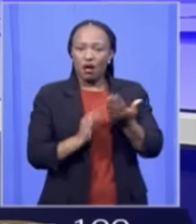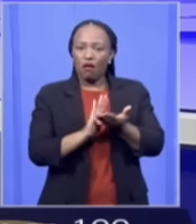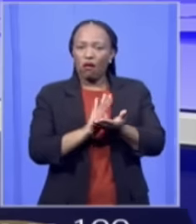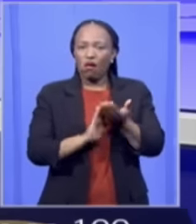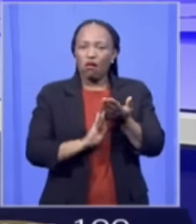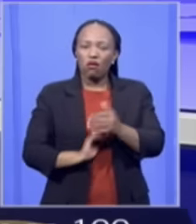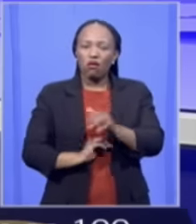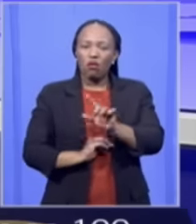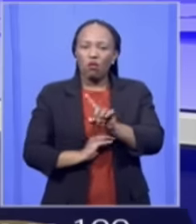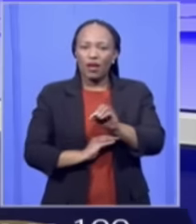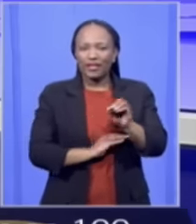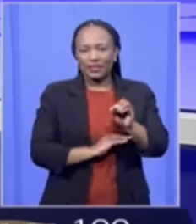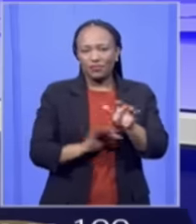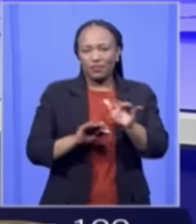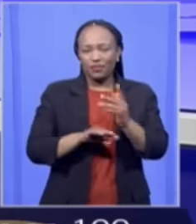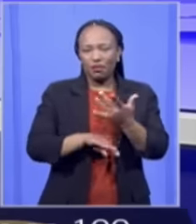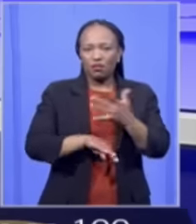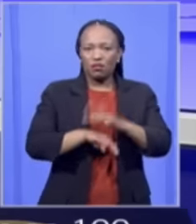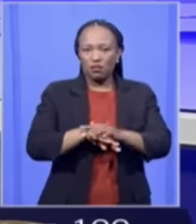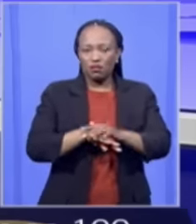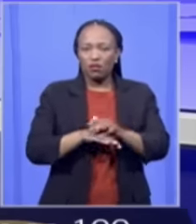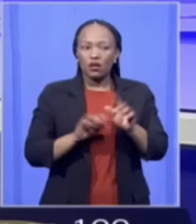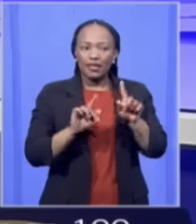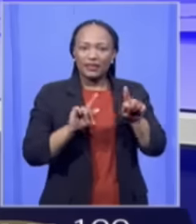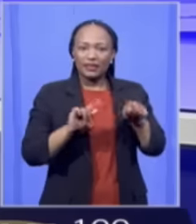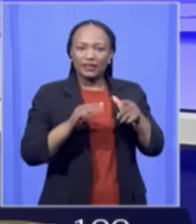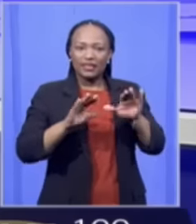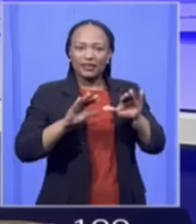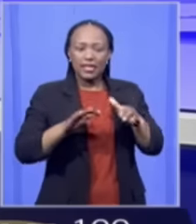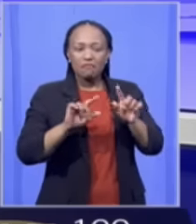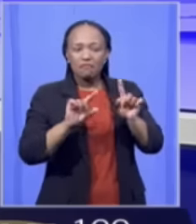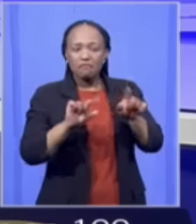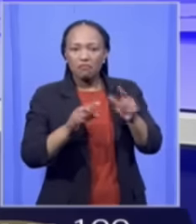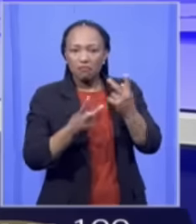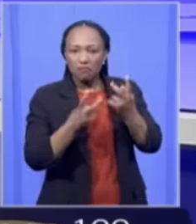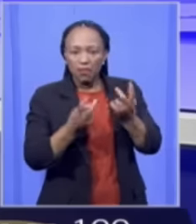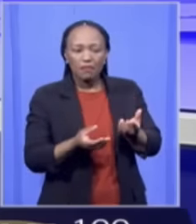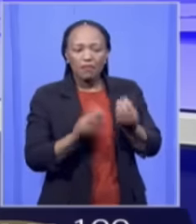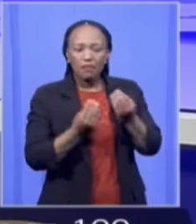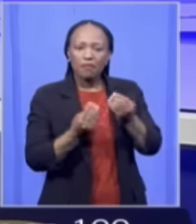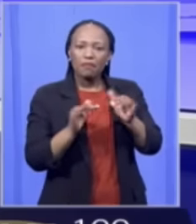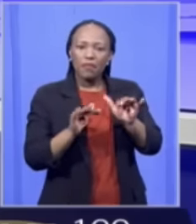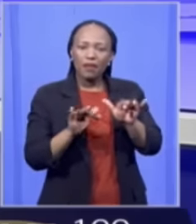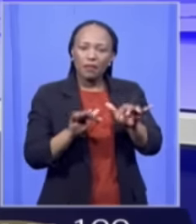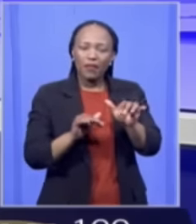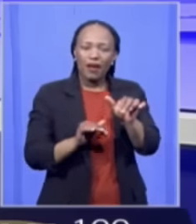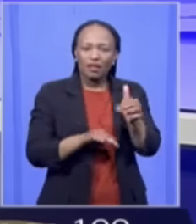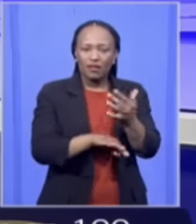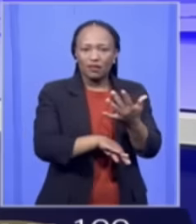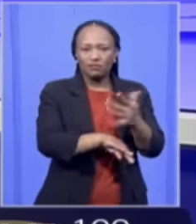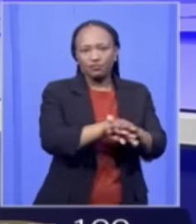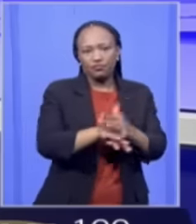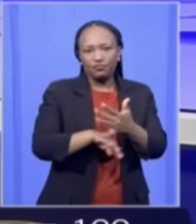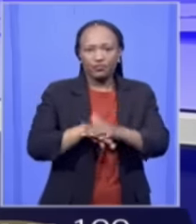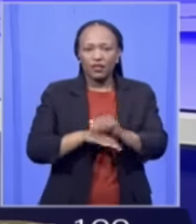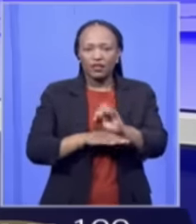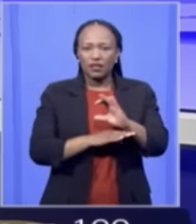kgolo. Seno ke morago ga gore ditlhopha tsa namolo di bone ditopo tse dingwe gape. Puso ya Eastern Cape ya re ditopo